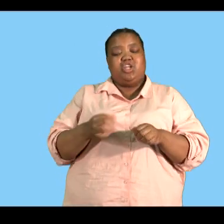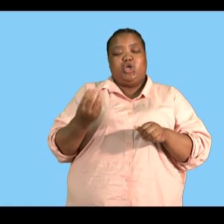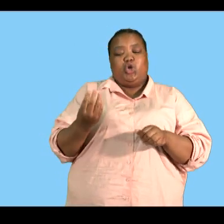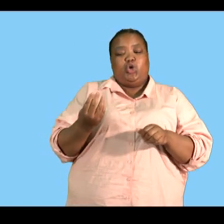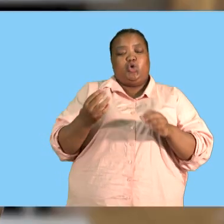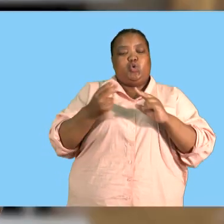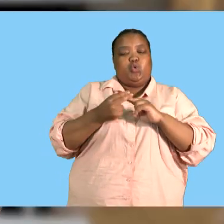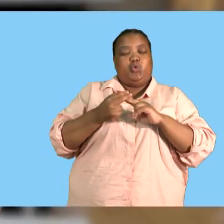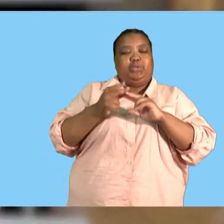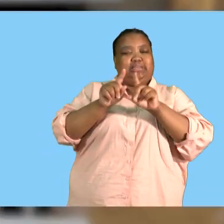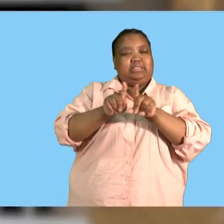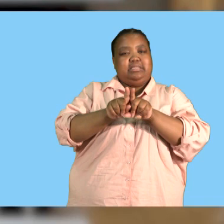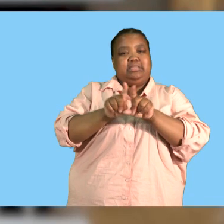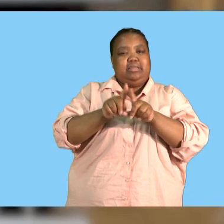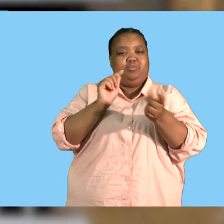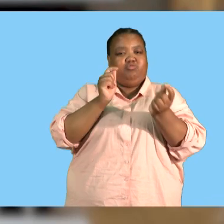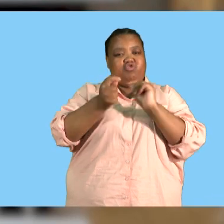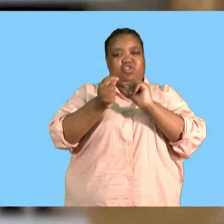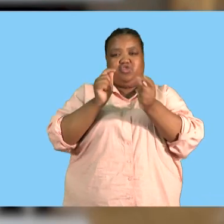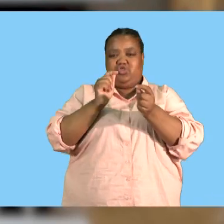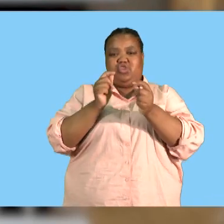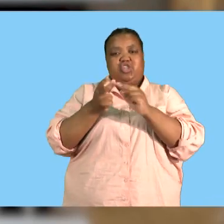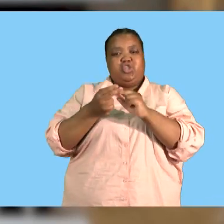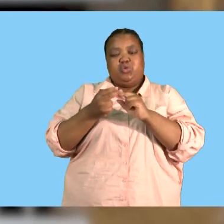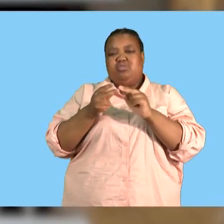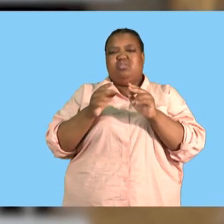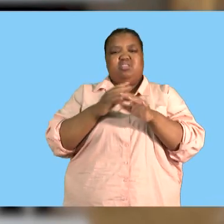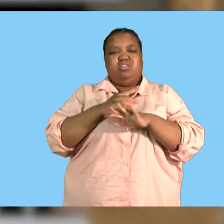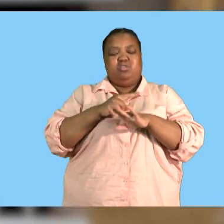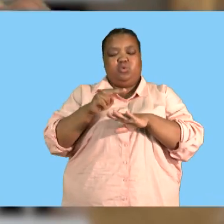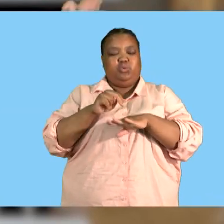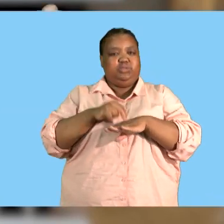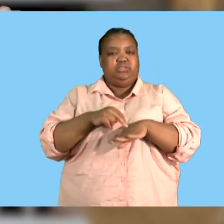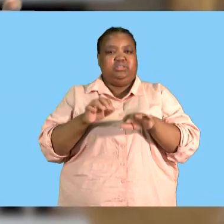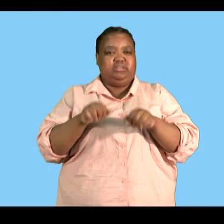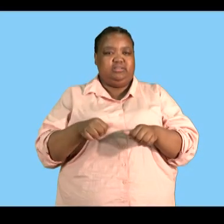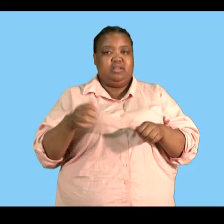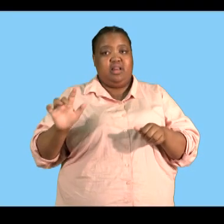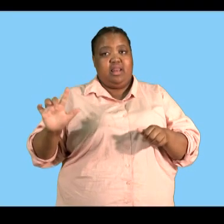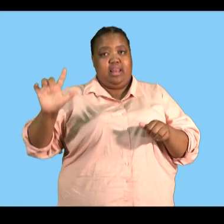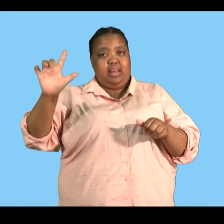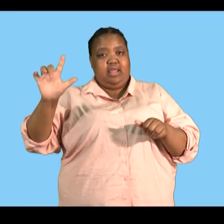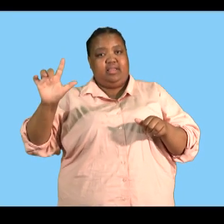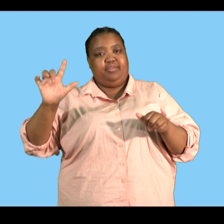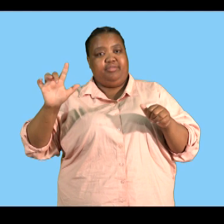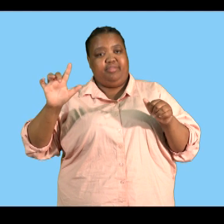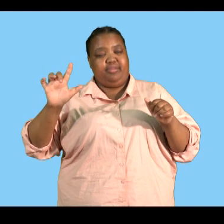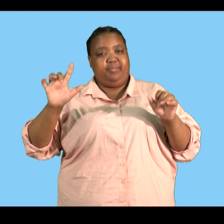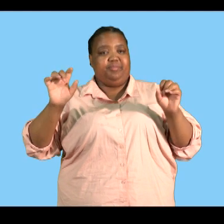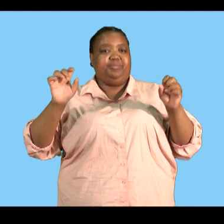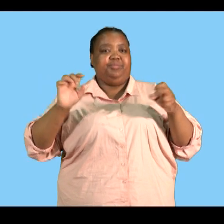no need for us to convert anything. We are simply going to calculate our length, breadth, and height